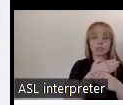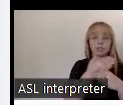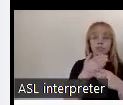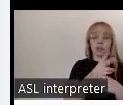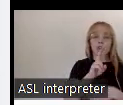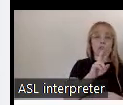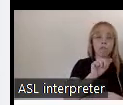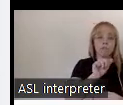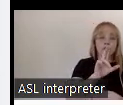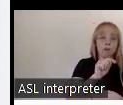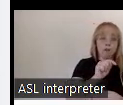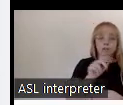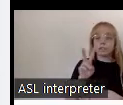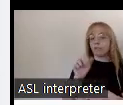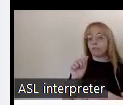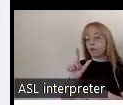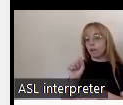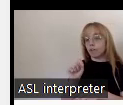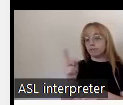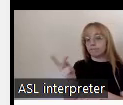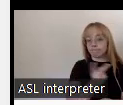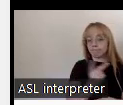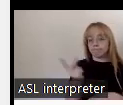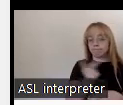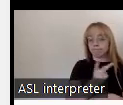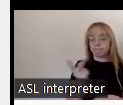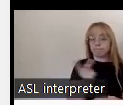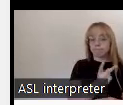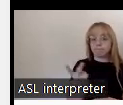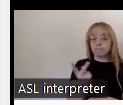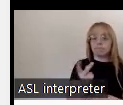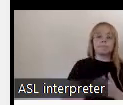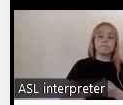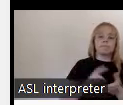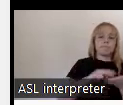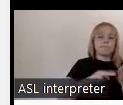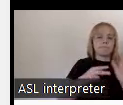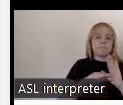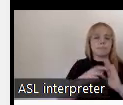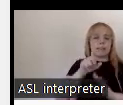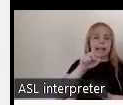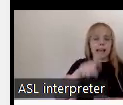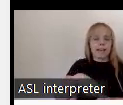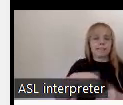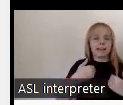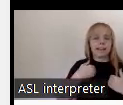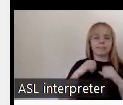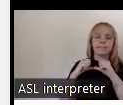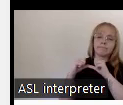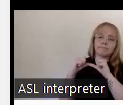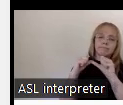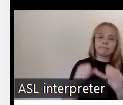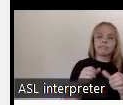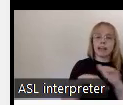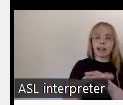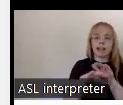vault or is communicated within the vault. So it's not necessary for someone to have consistent access